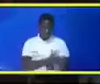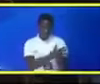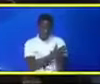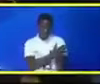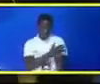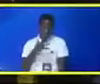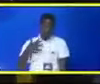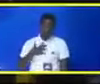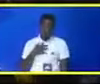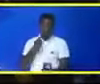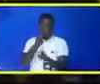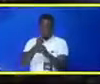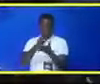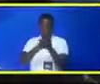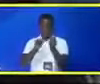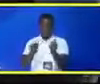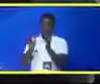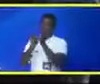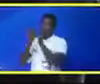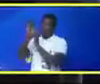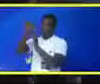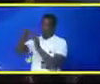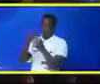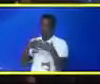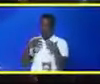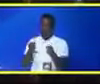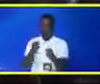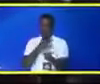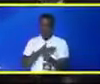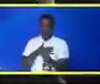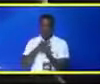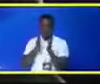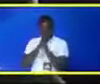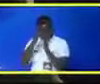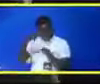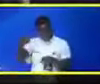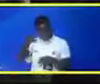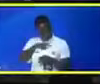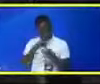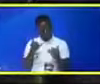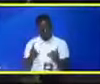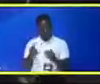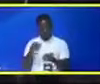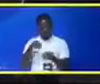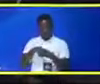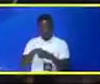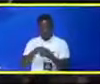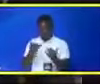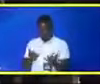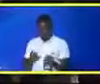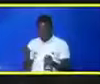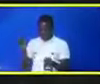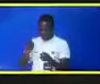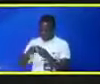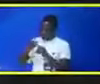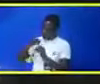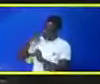Believe in the Jesus that heals. I want to pray for you right now. Right to the back, the left to the